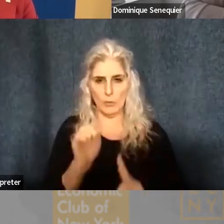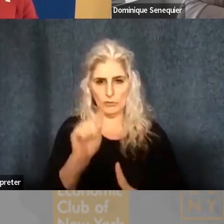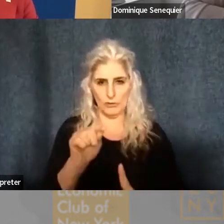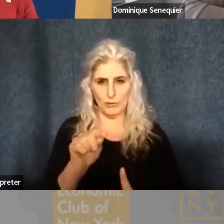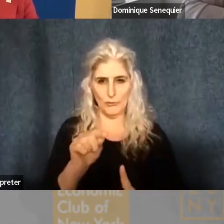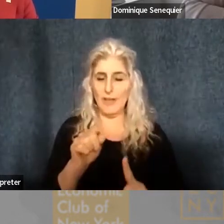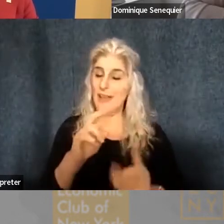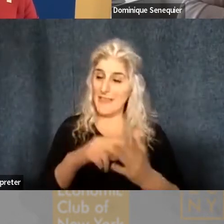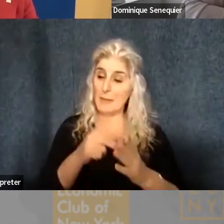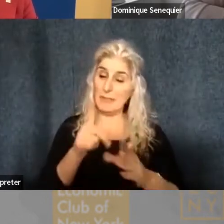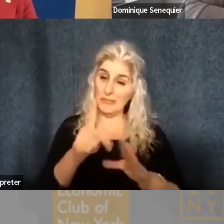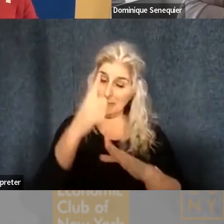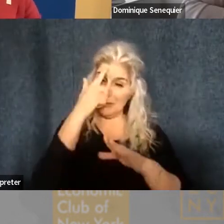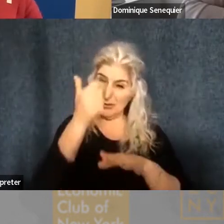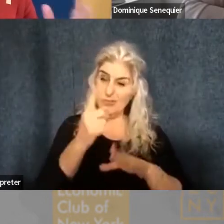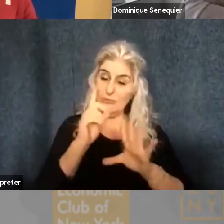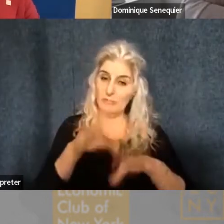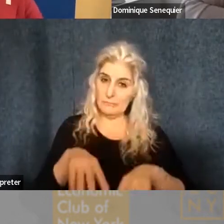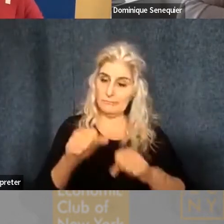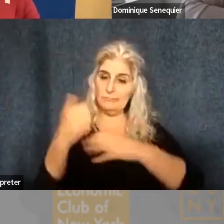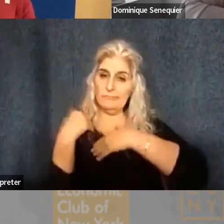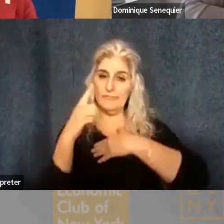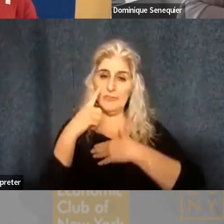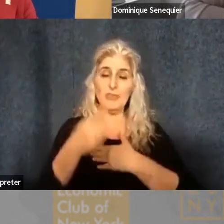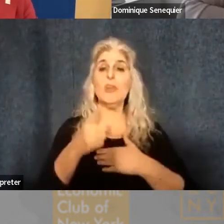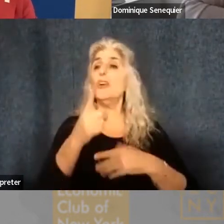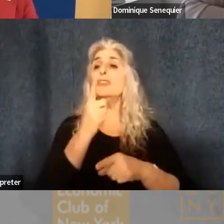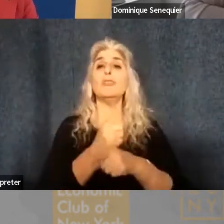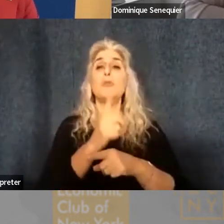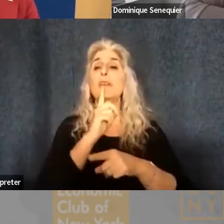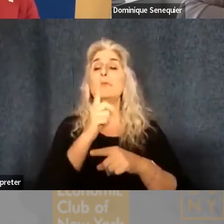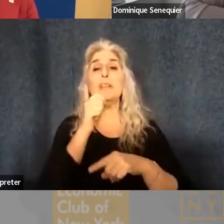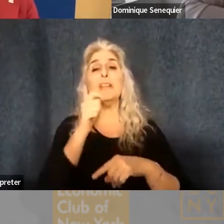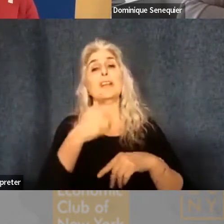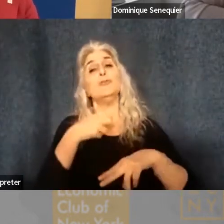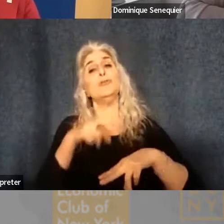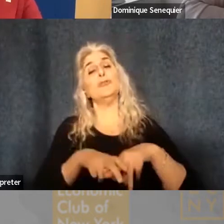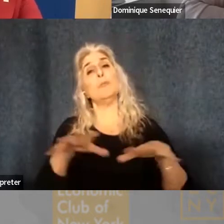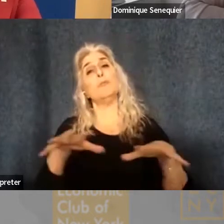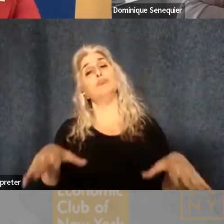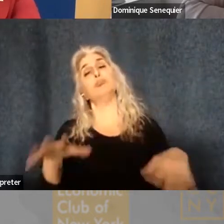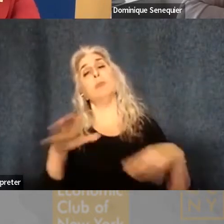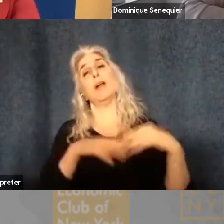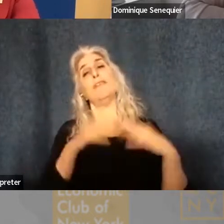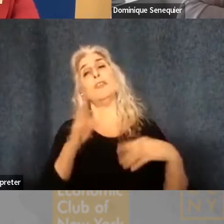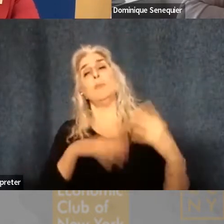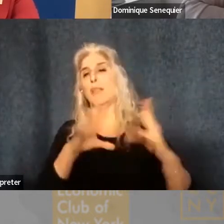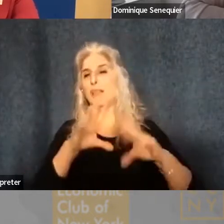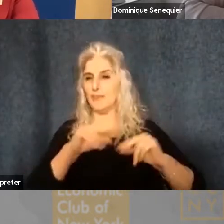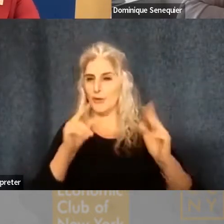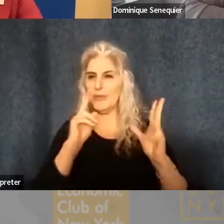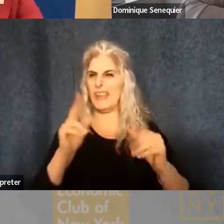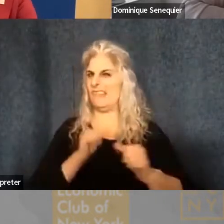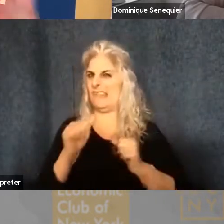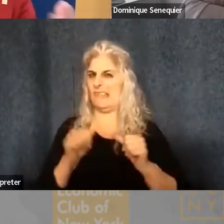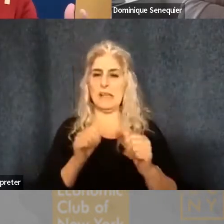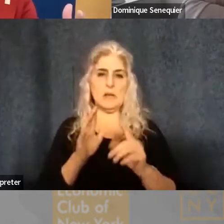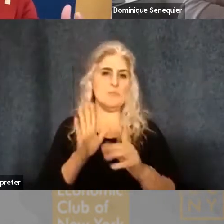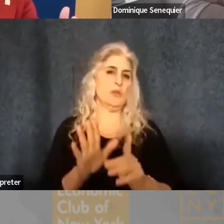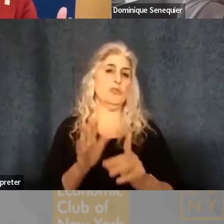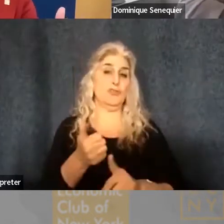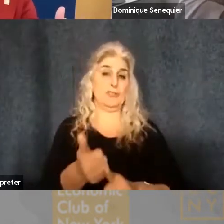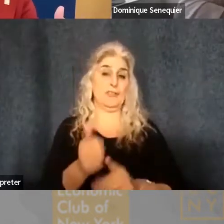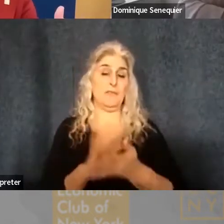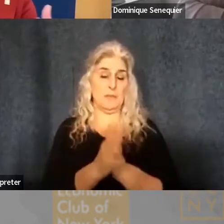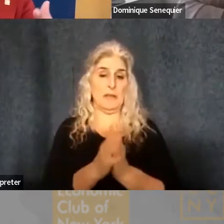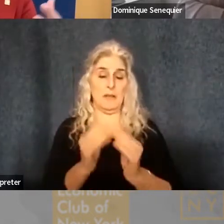that would be my advice in terms of get out of your comfort zone and take risks. It was interesting as I was trying to recruit more diverse people at my management